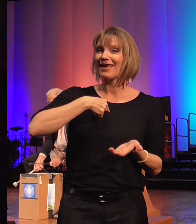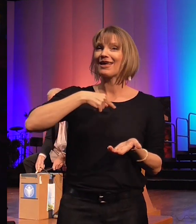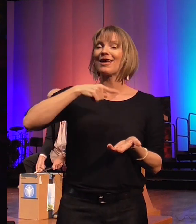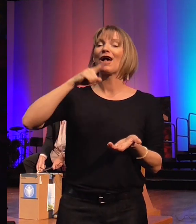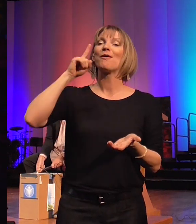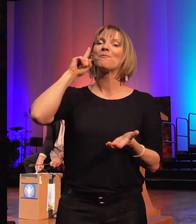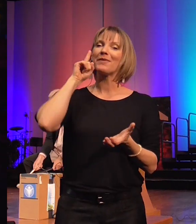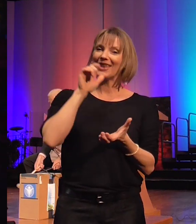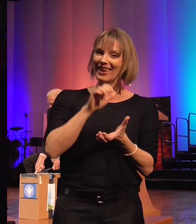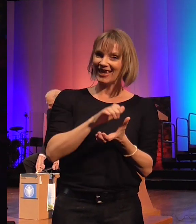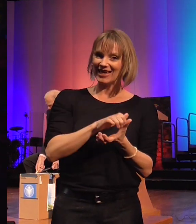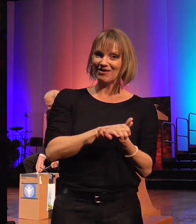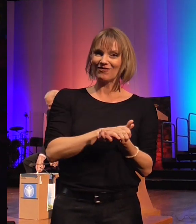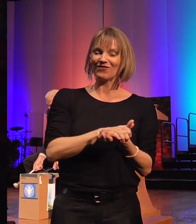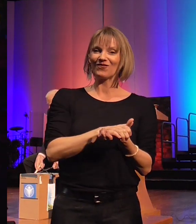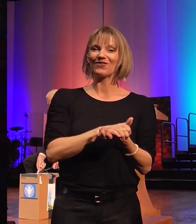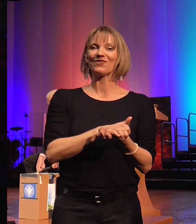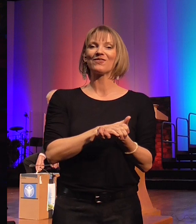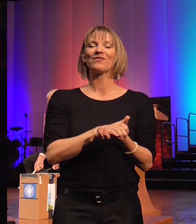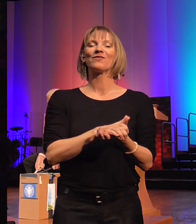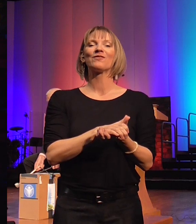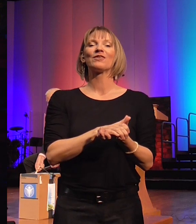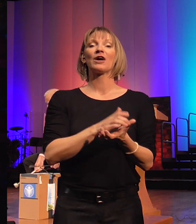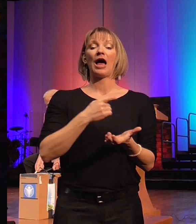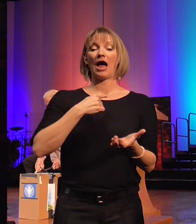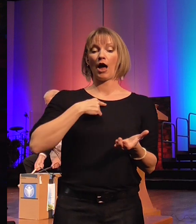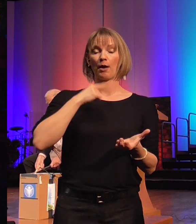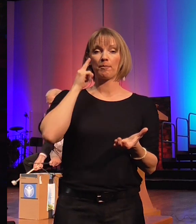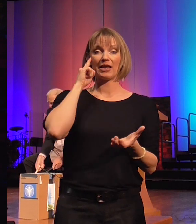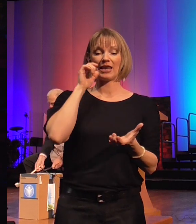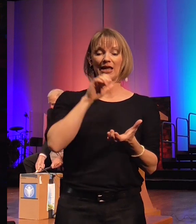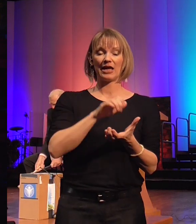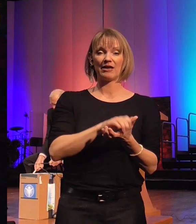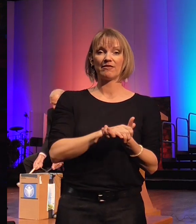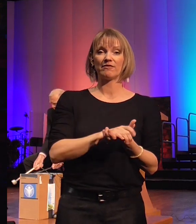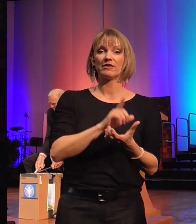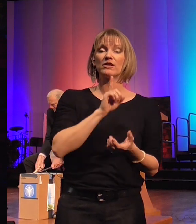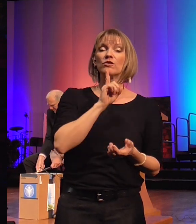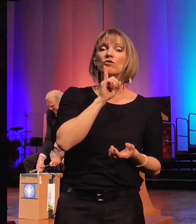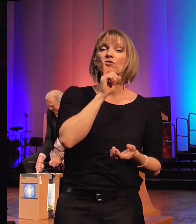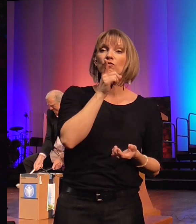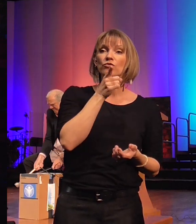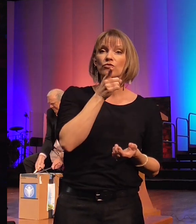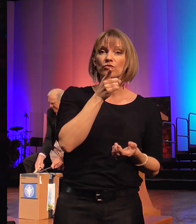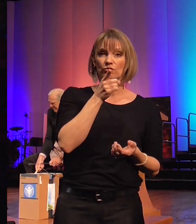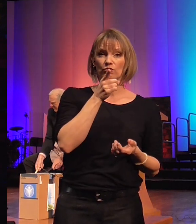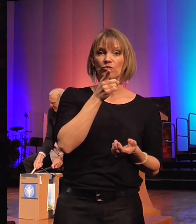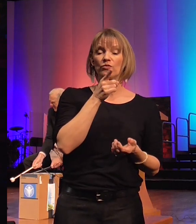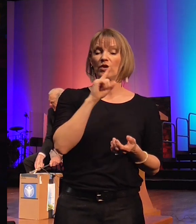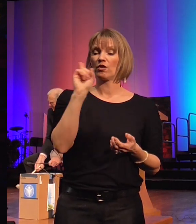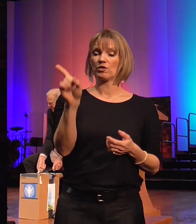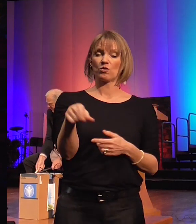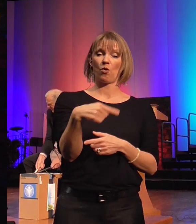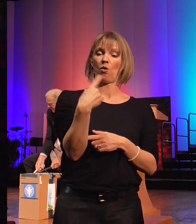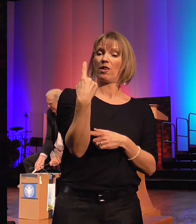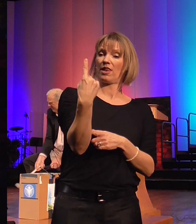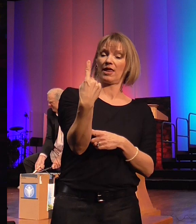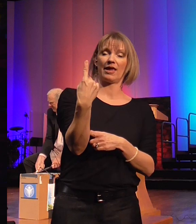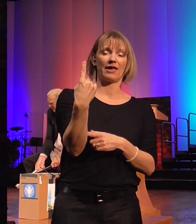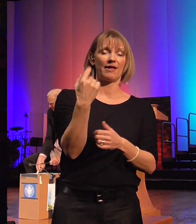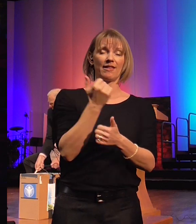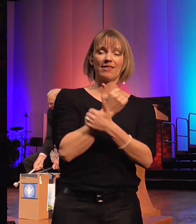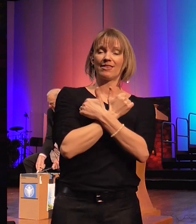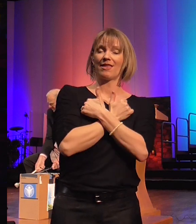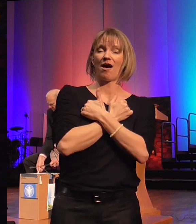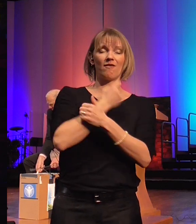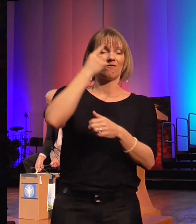I believe, what I believe is there is only